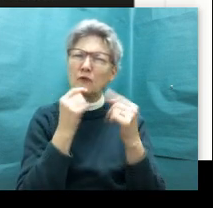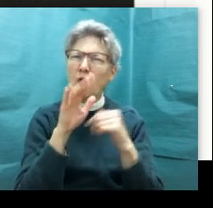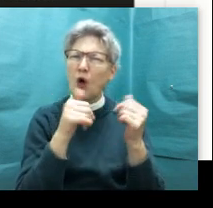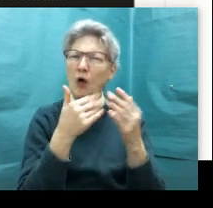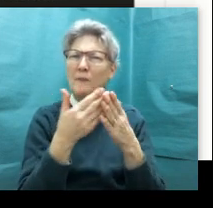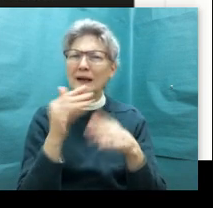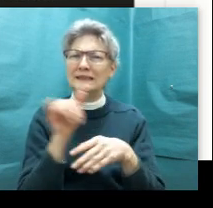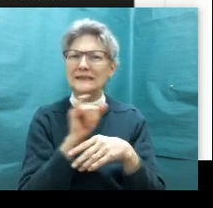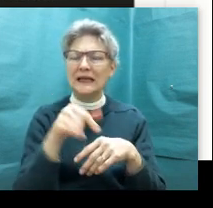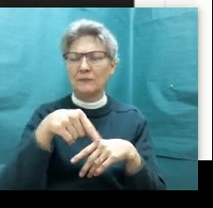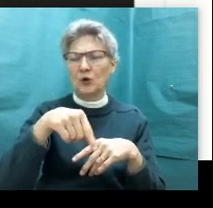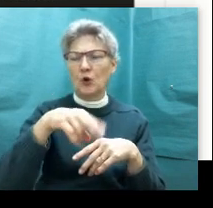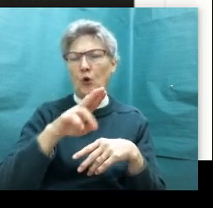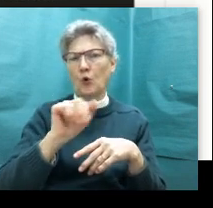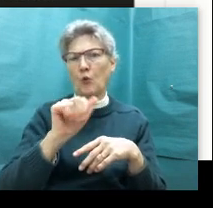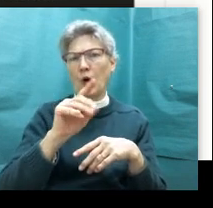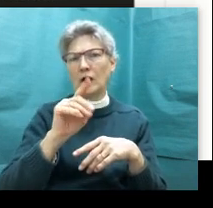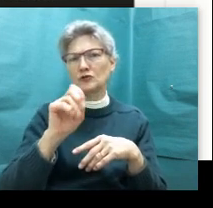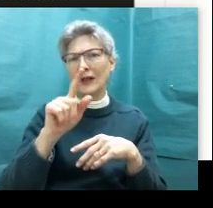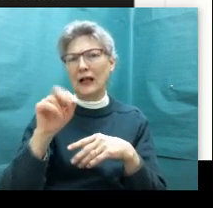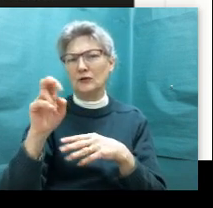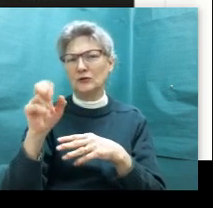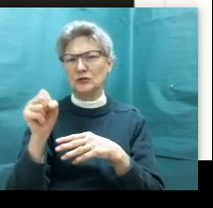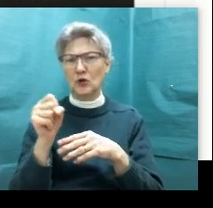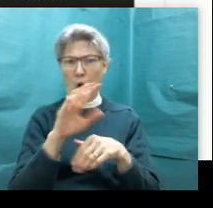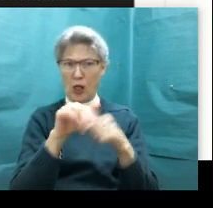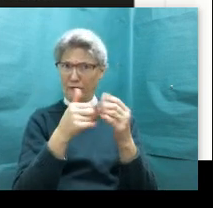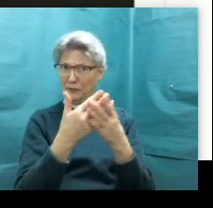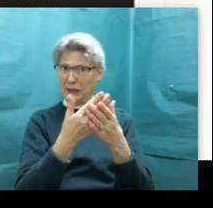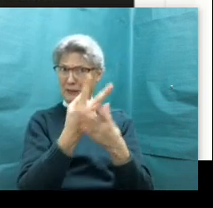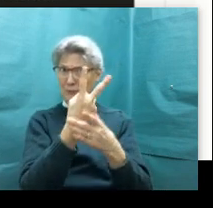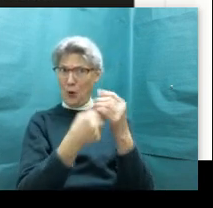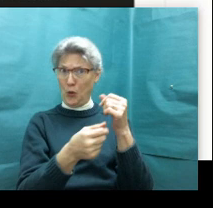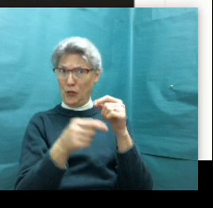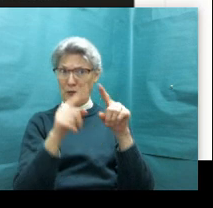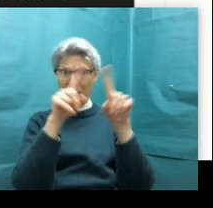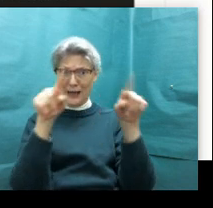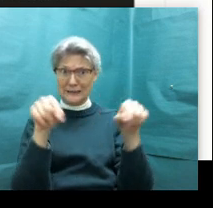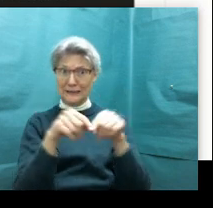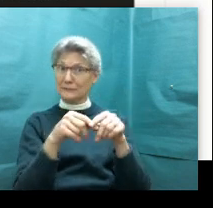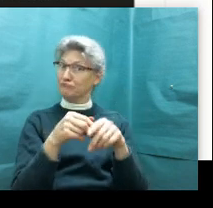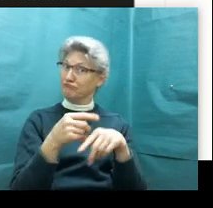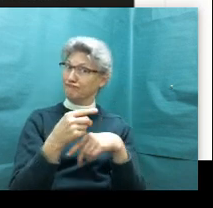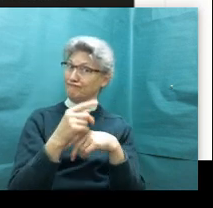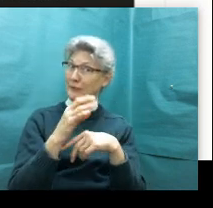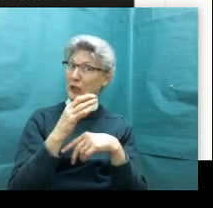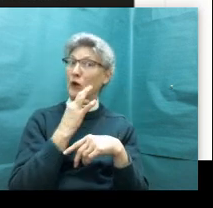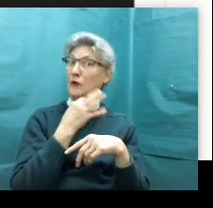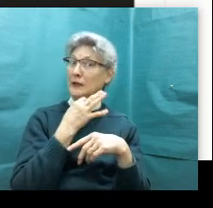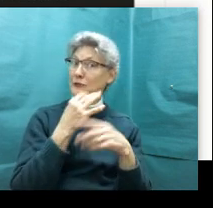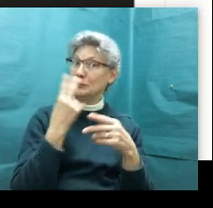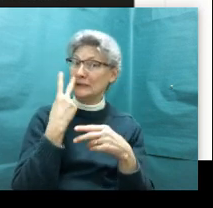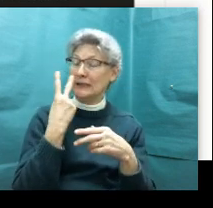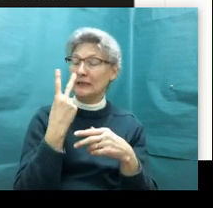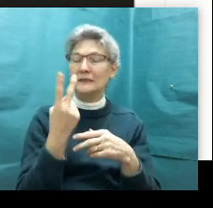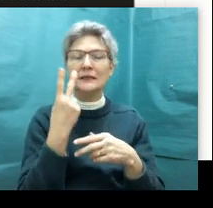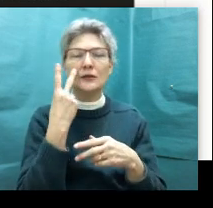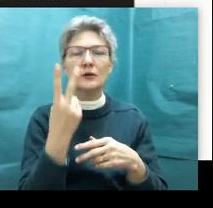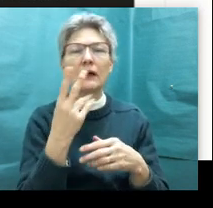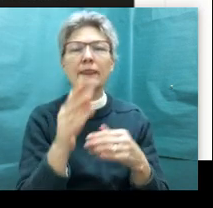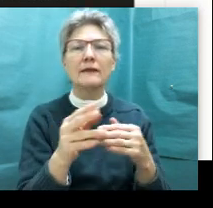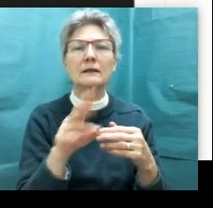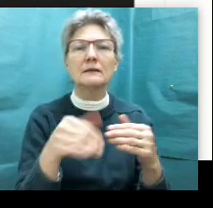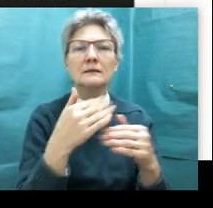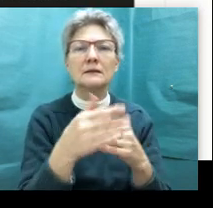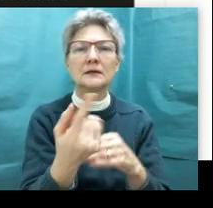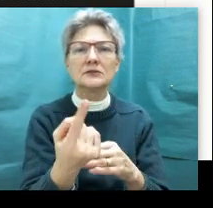same quadrilaterals are going to end up in both of these boxes. Let's see. Okay, let's look at the next one. Well, we know that